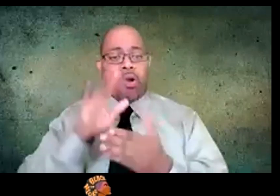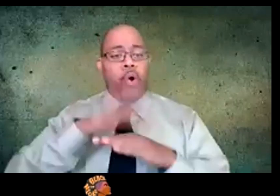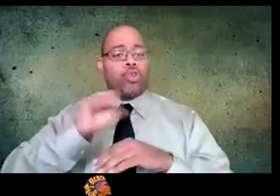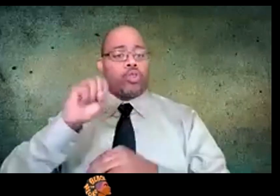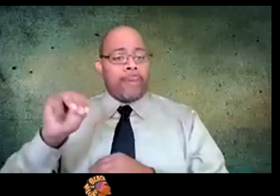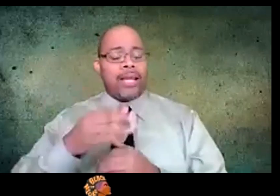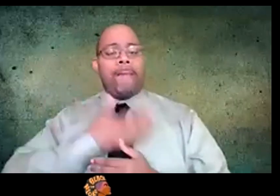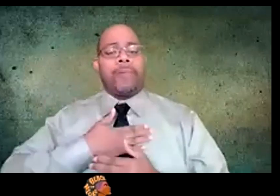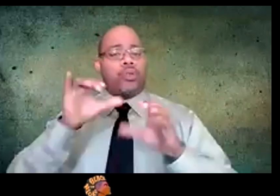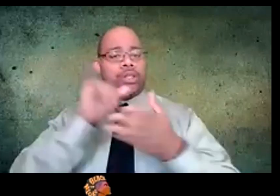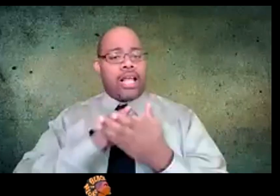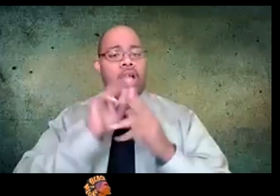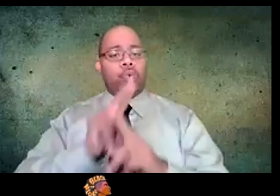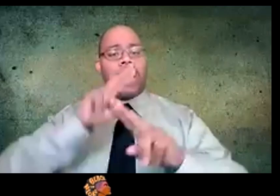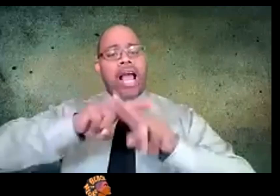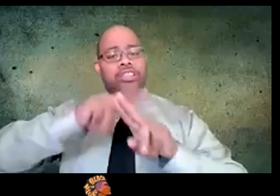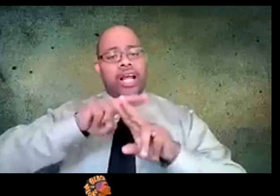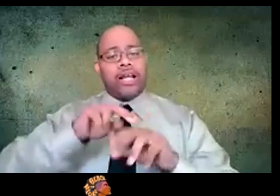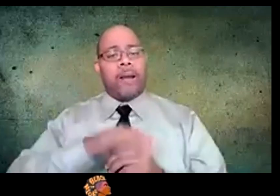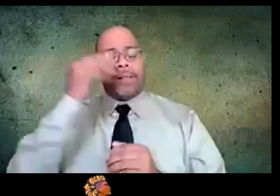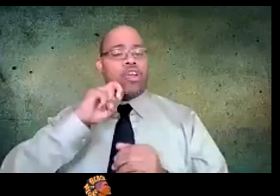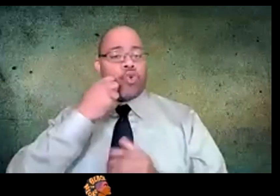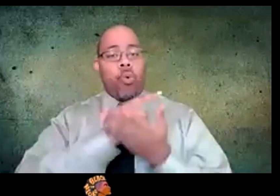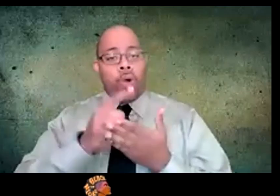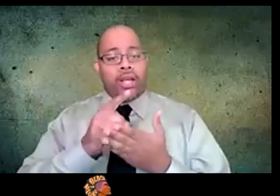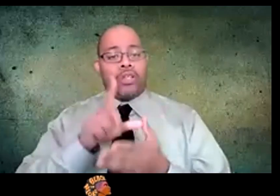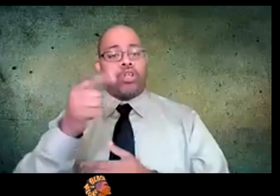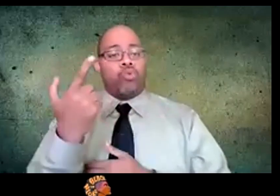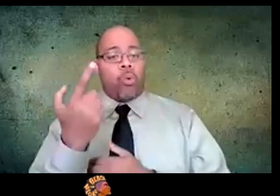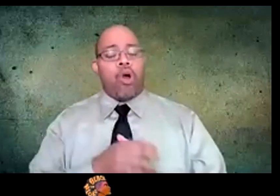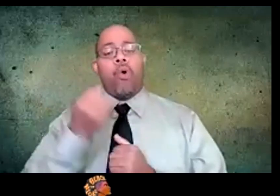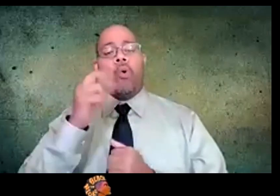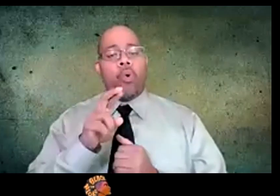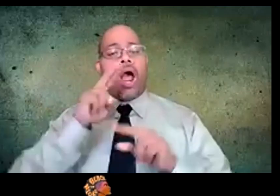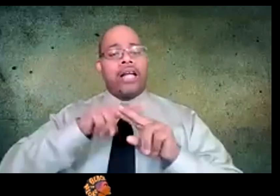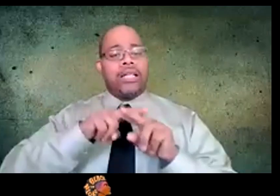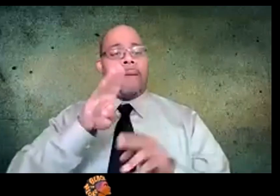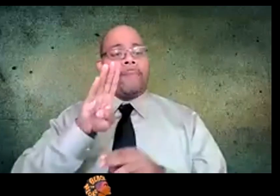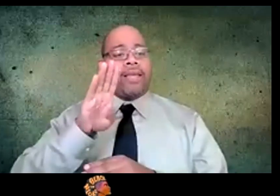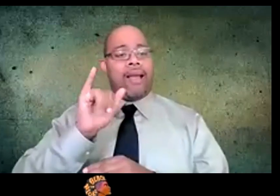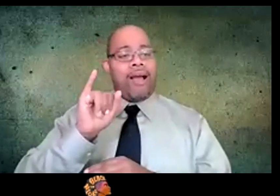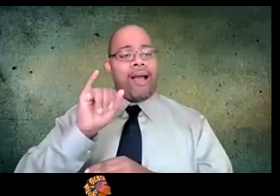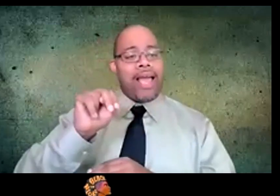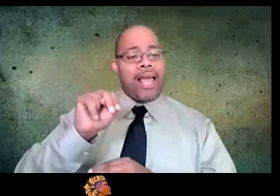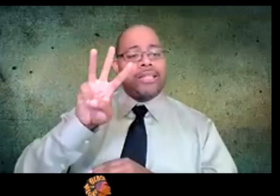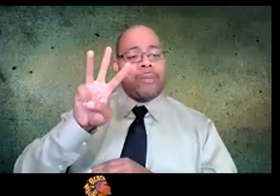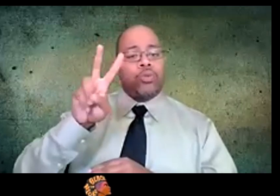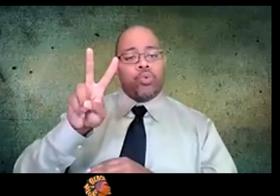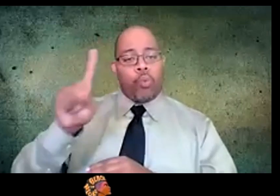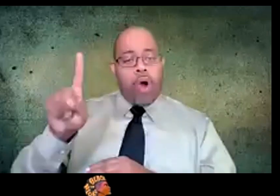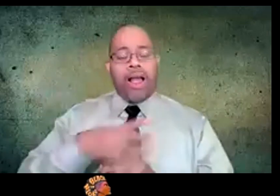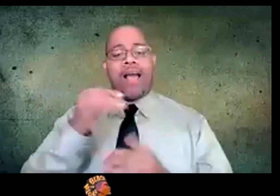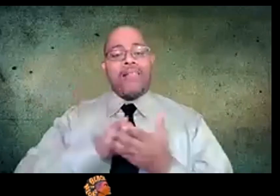media, please do so using the hashtag Black in Neuro Week 2021 or hashtag BINW21. And